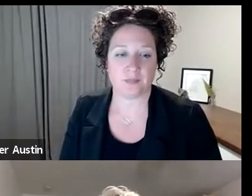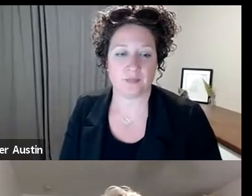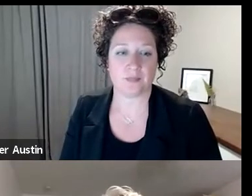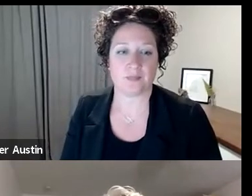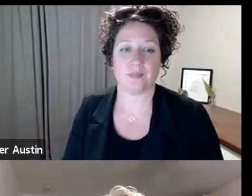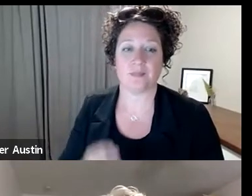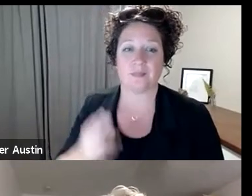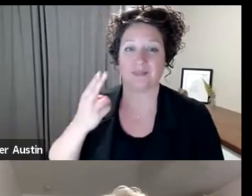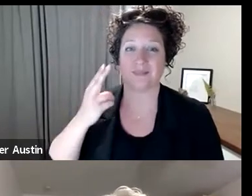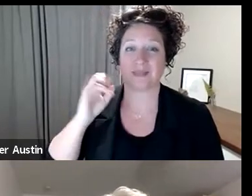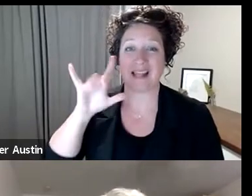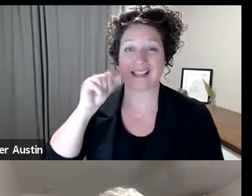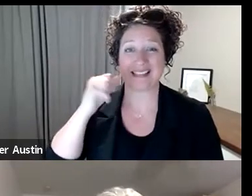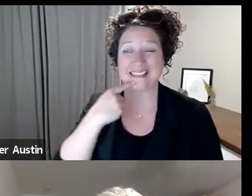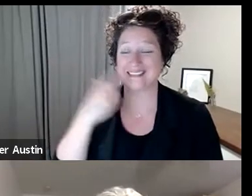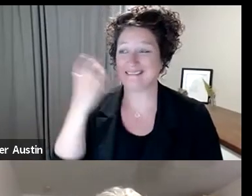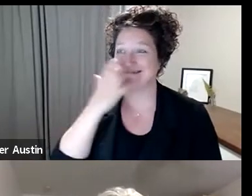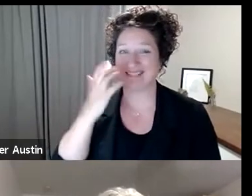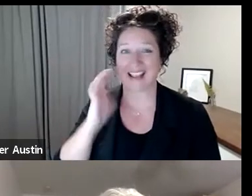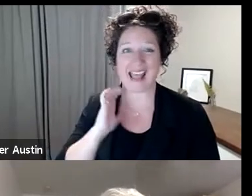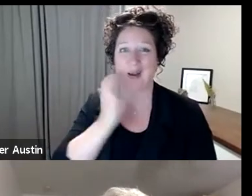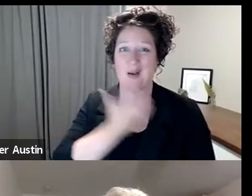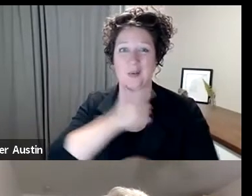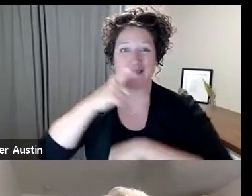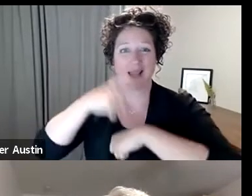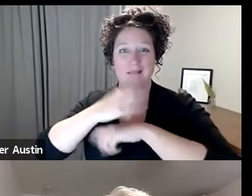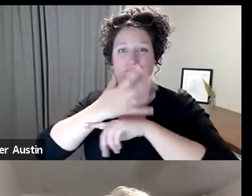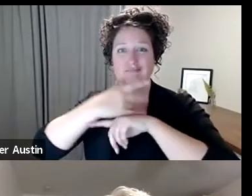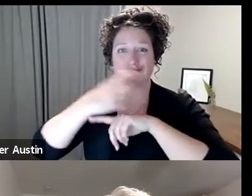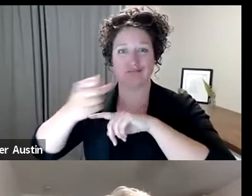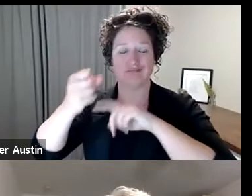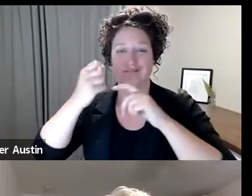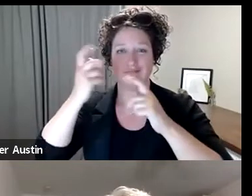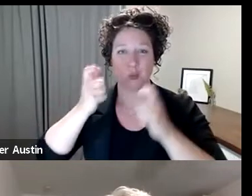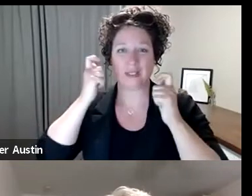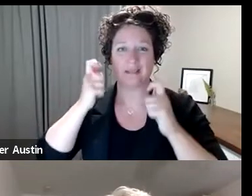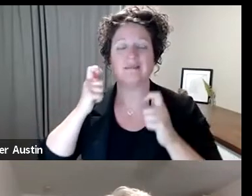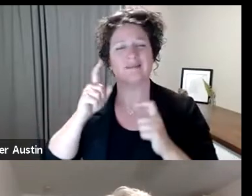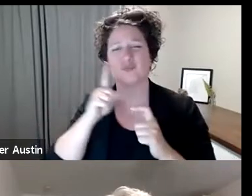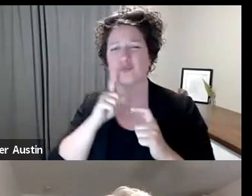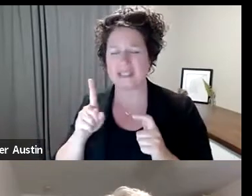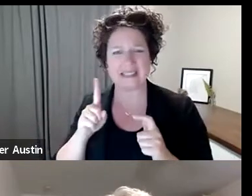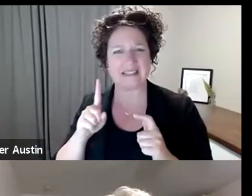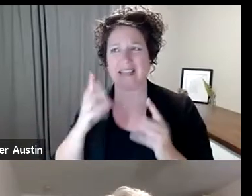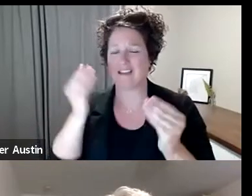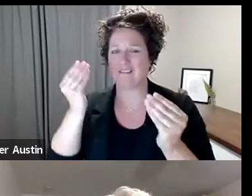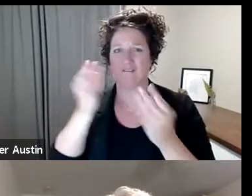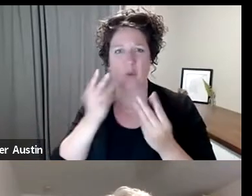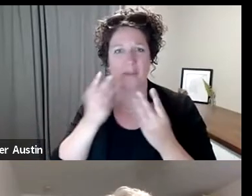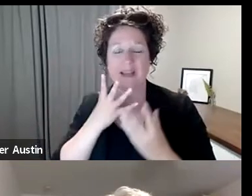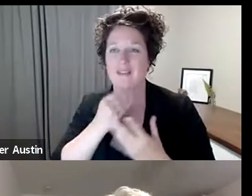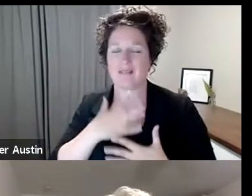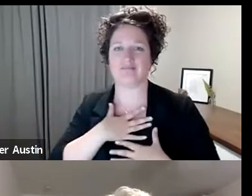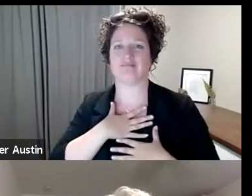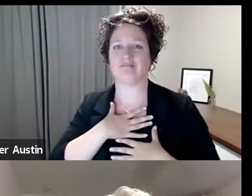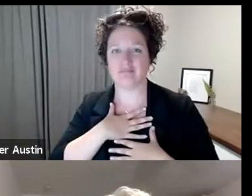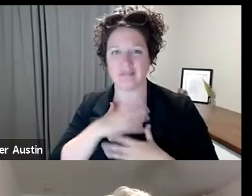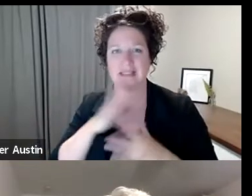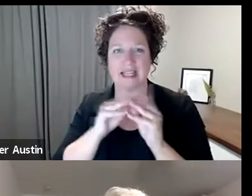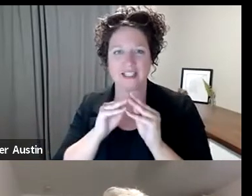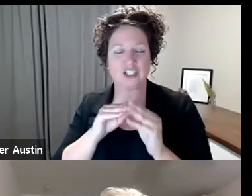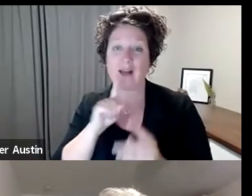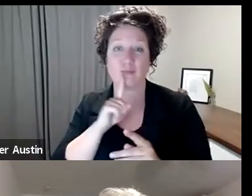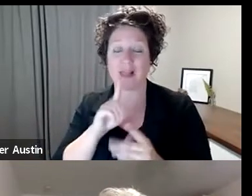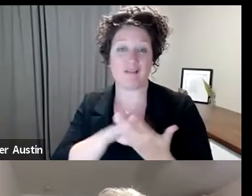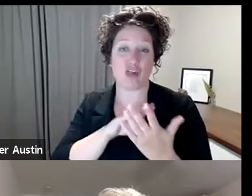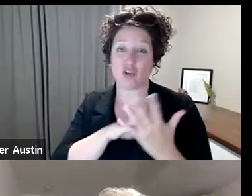Well, our hour has certainly moved along quickly, and it has been such an informative and enlightening session. I have learned so much